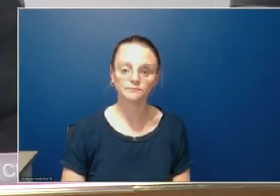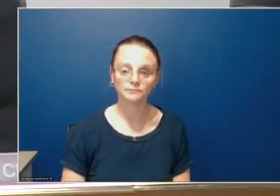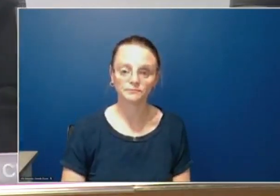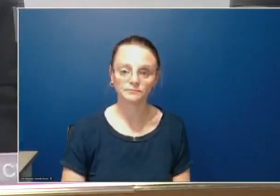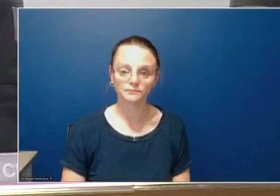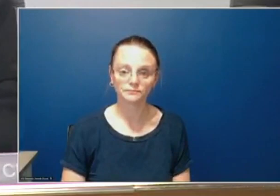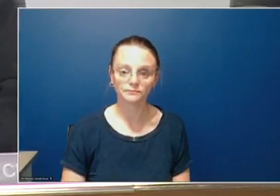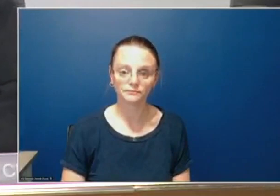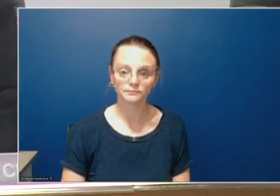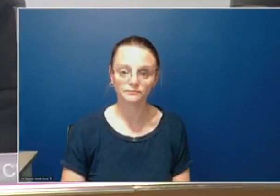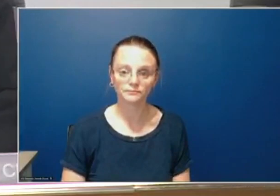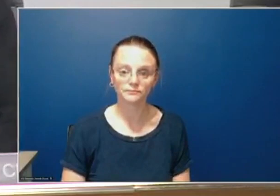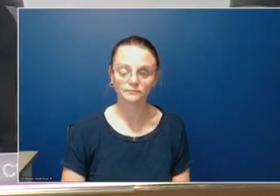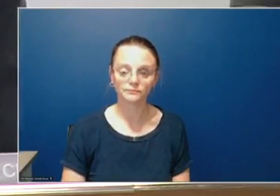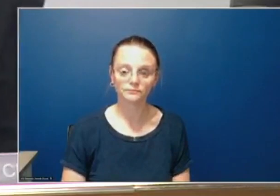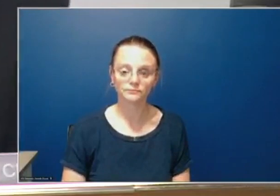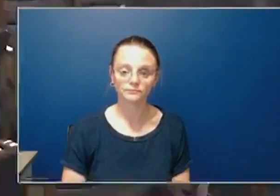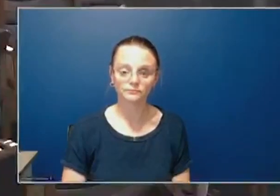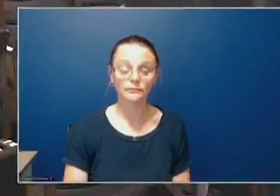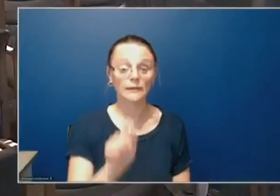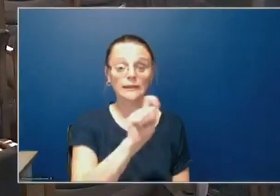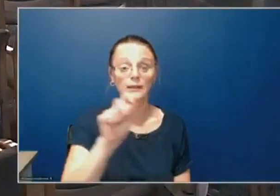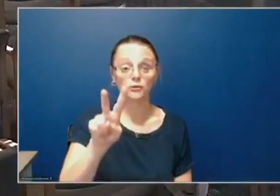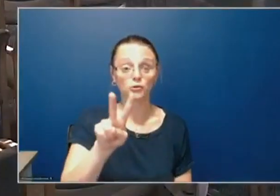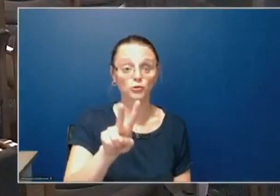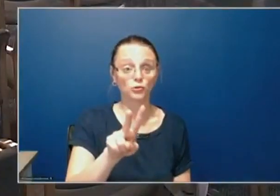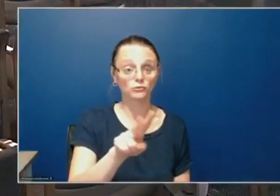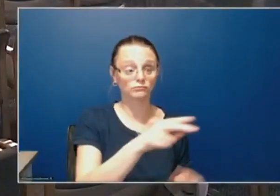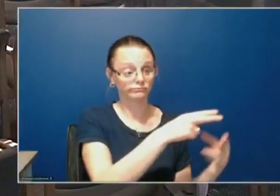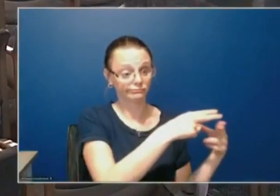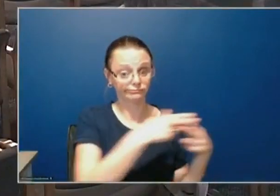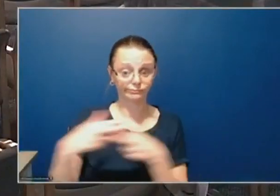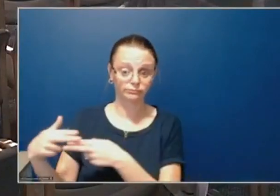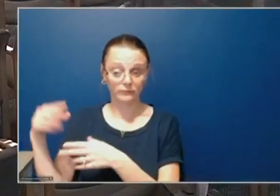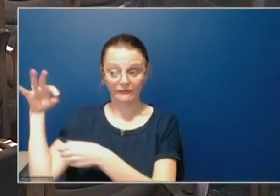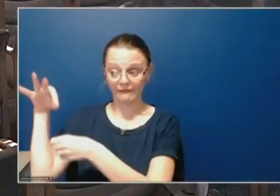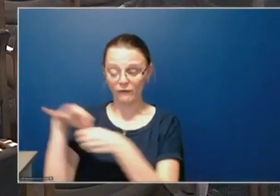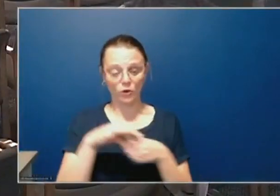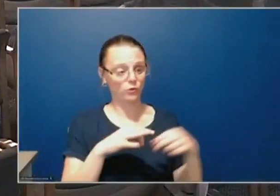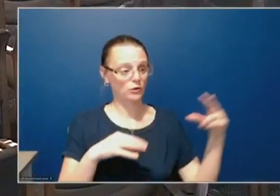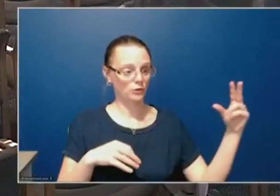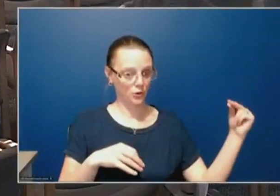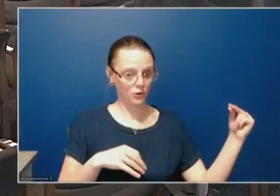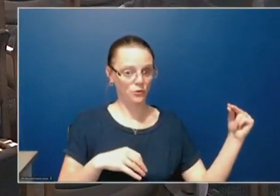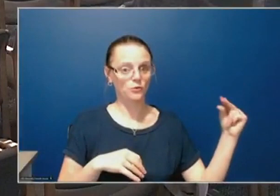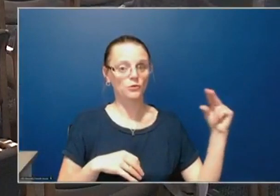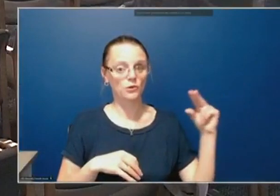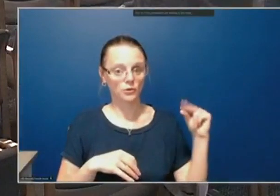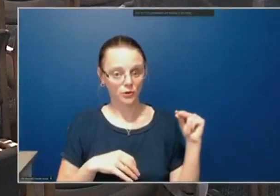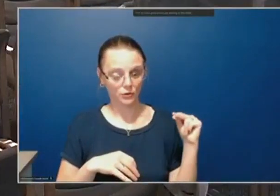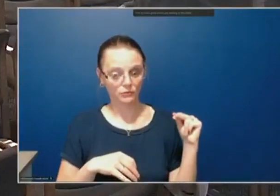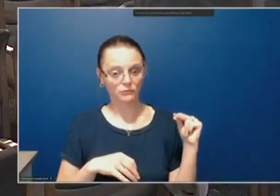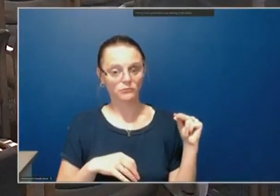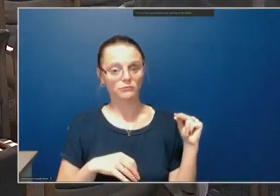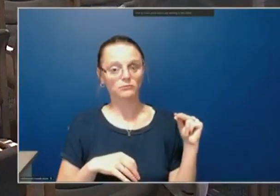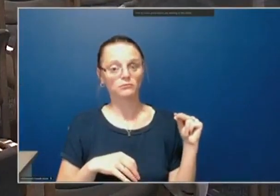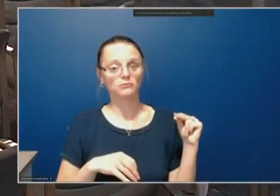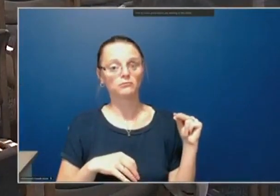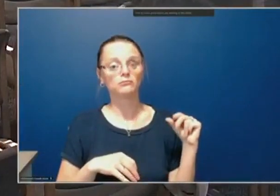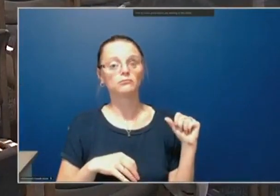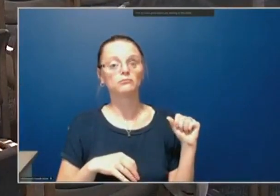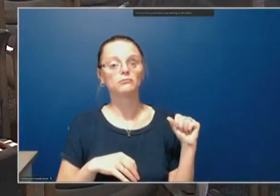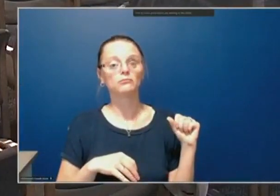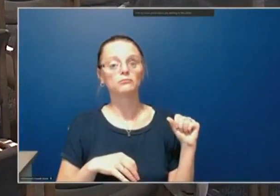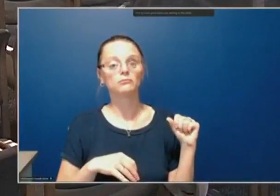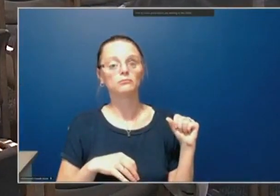Can we get a roll call, please, on the -2? Rep. Bowman. No. Rep. Conrad. No. Rep. Dexter. No. Rep.